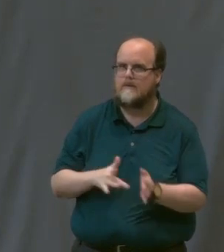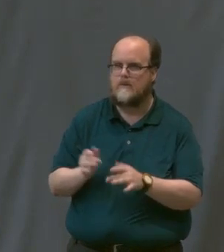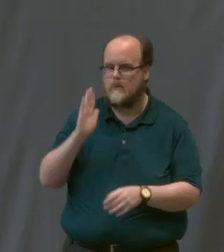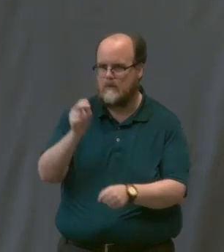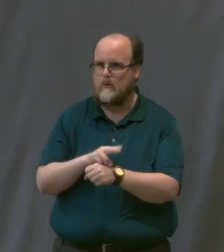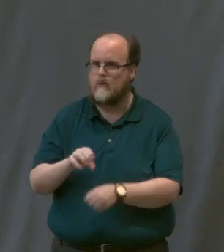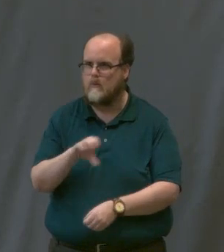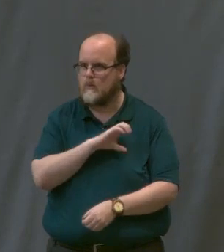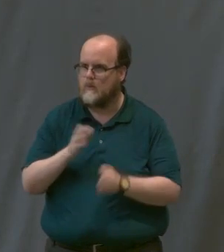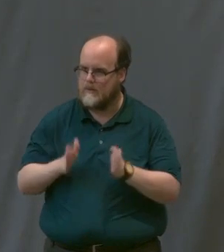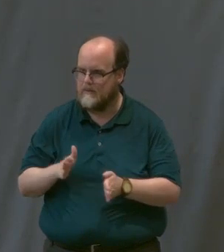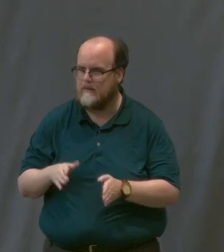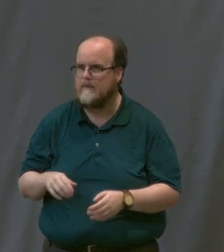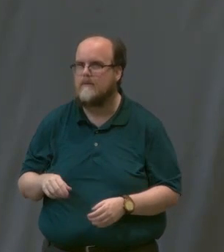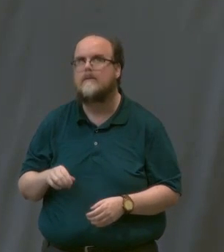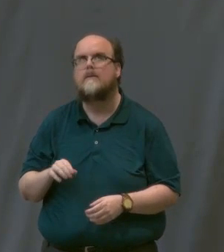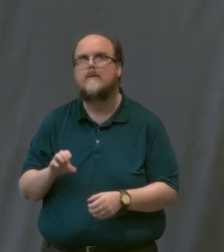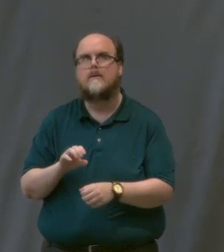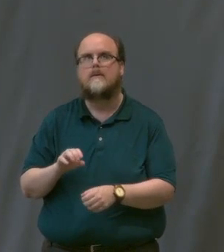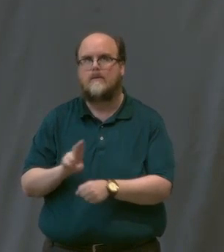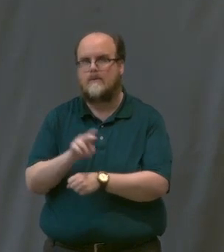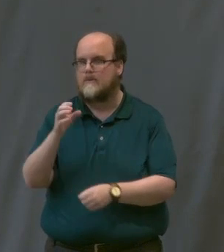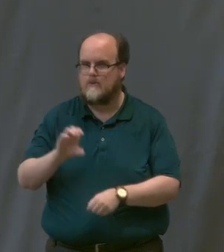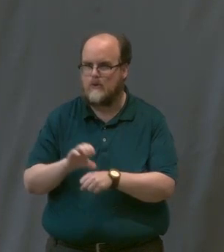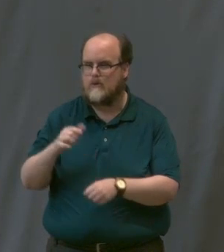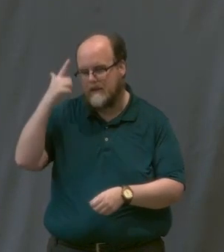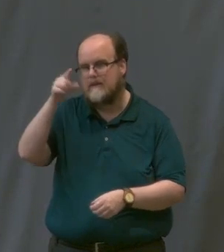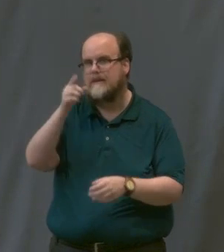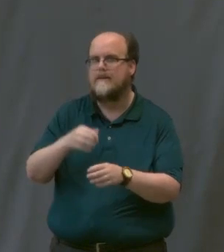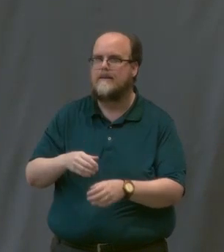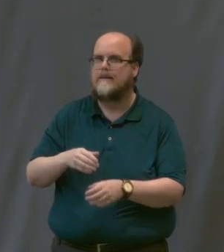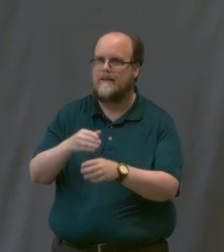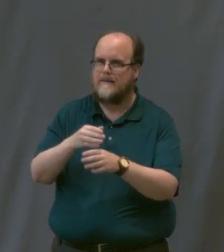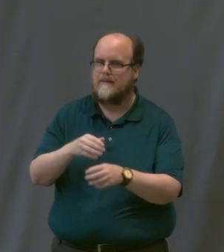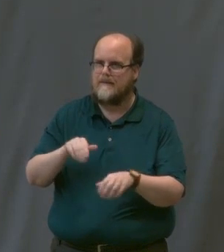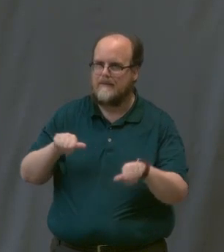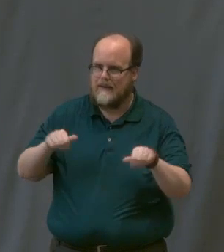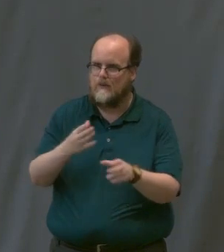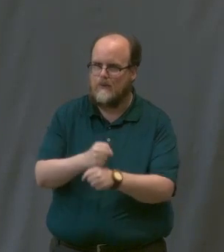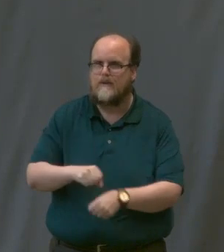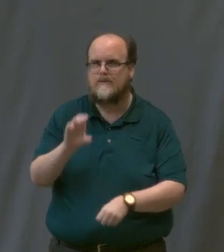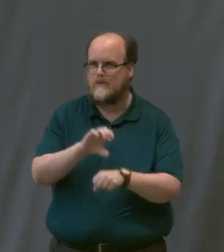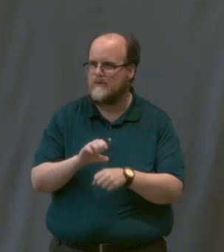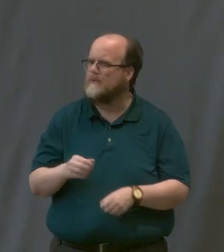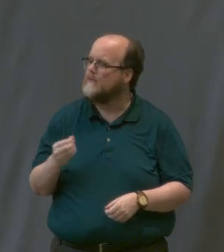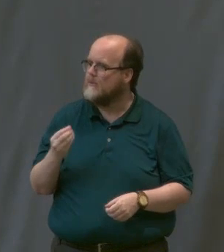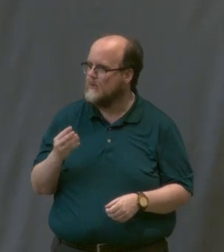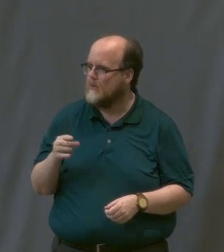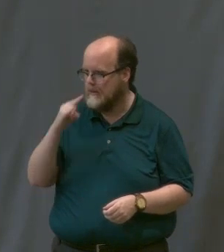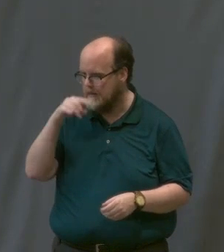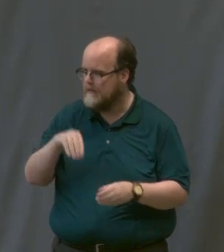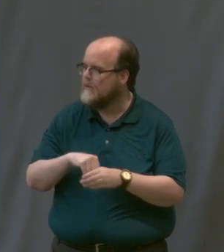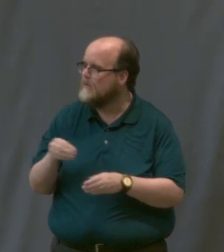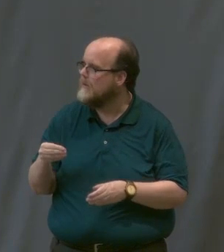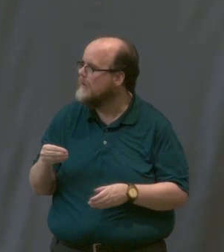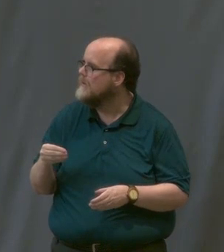the Christians. He's going to use his church because he knows he can trust his church. There are a couple of kids outside,